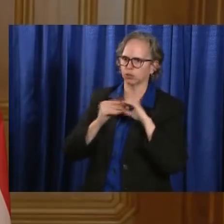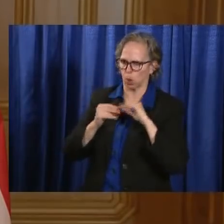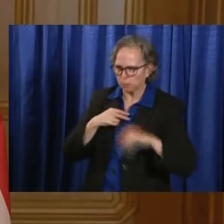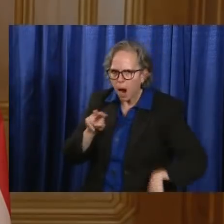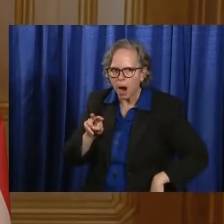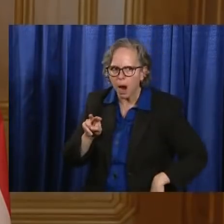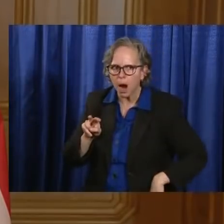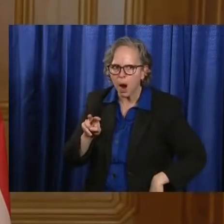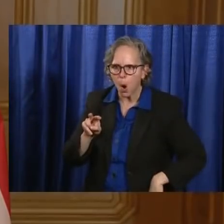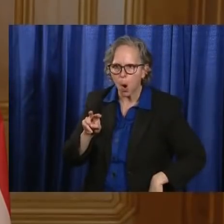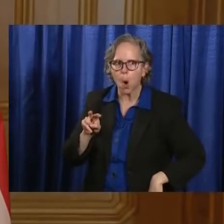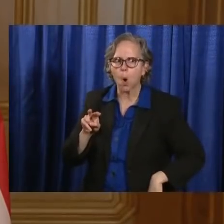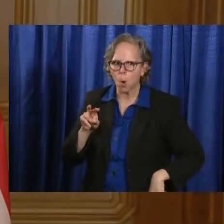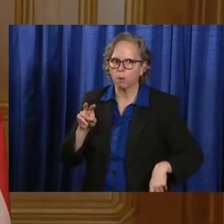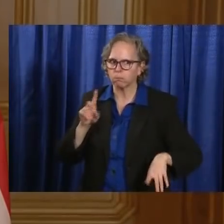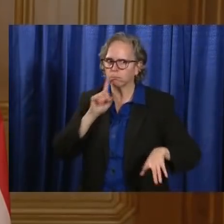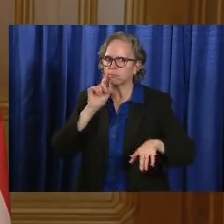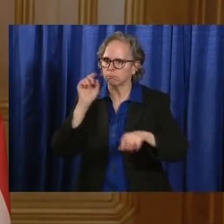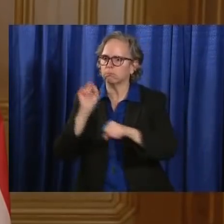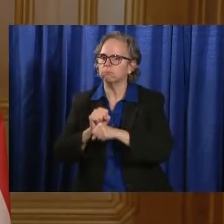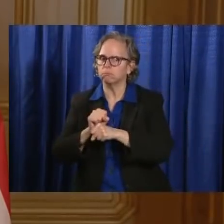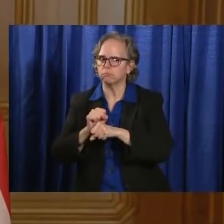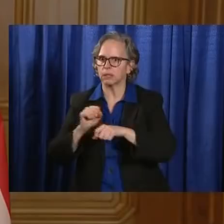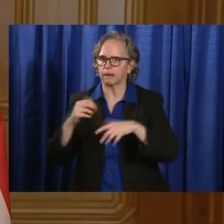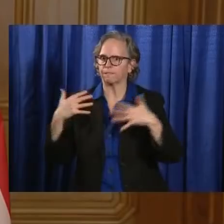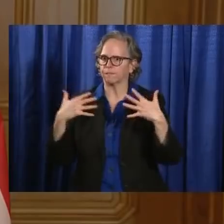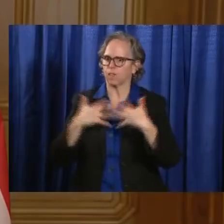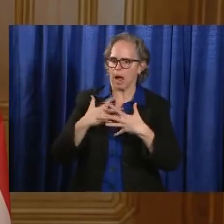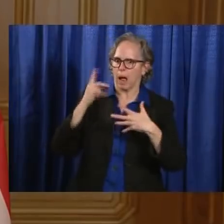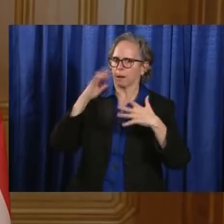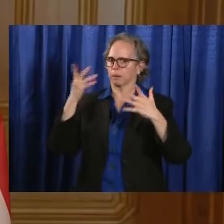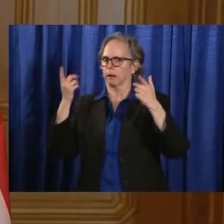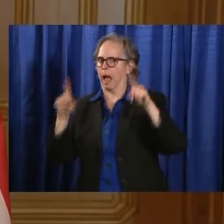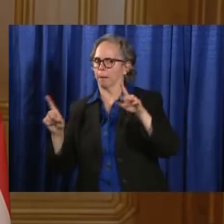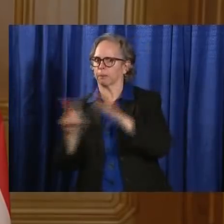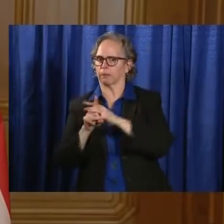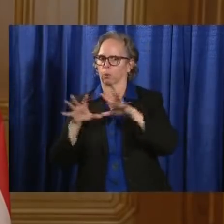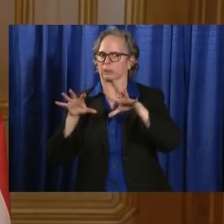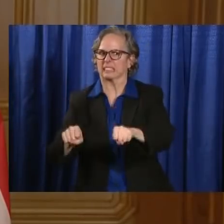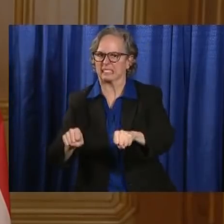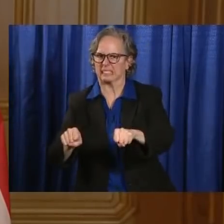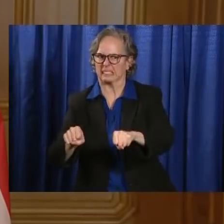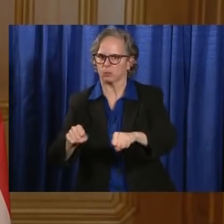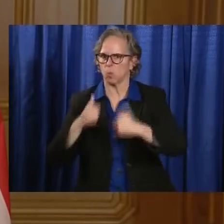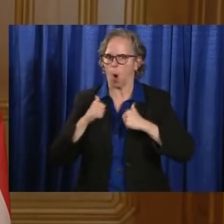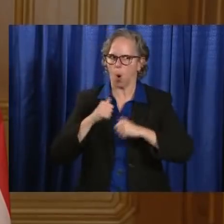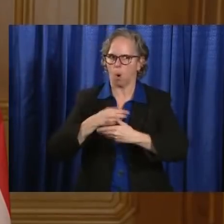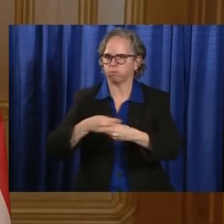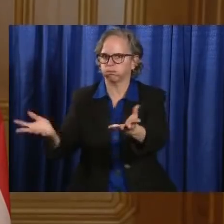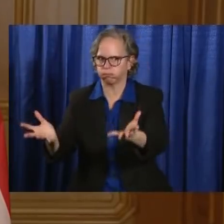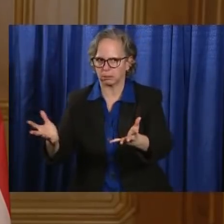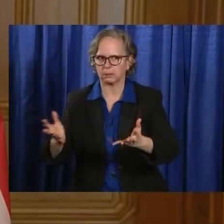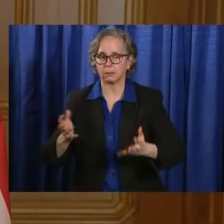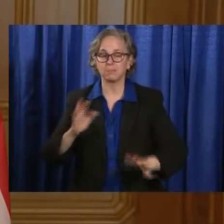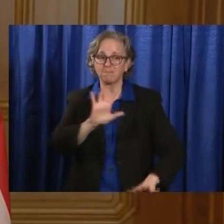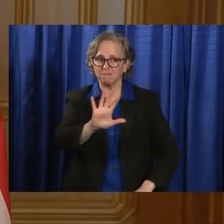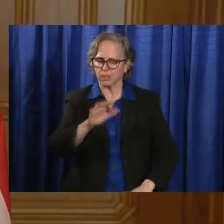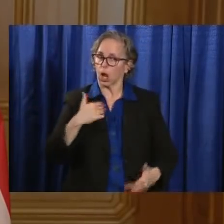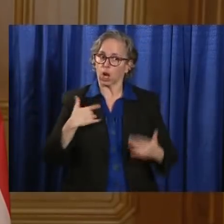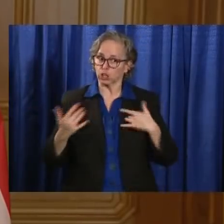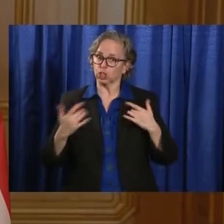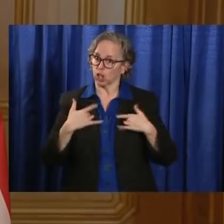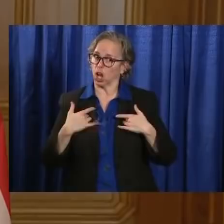that is a concern. And we are very concerned about that.